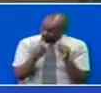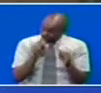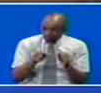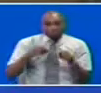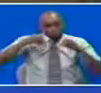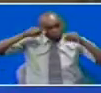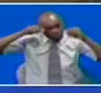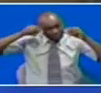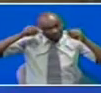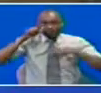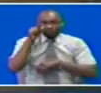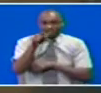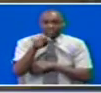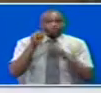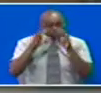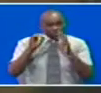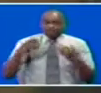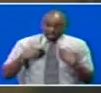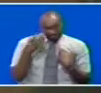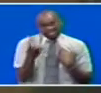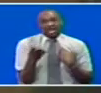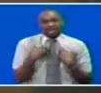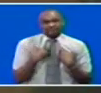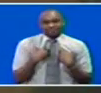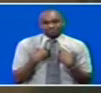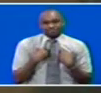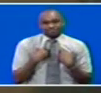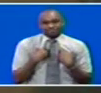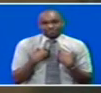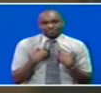quality of coaches we have here today represent the coaches in